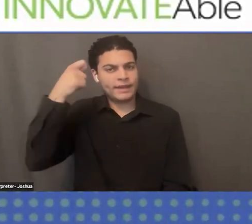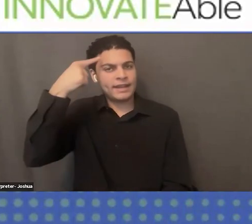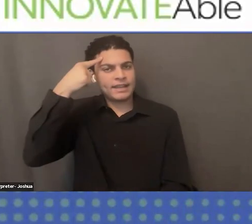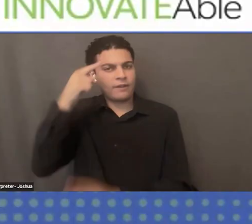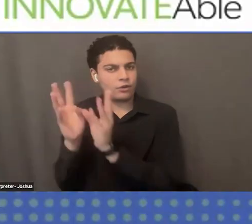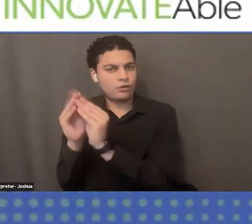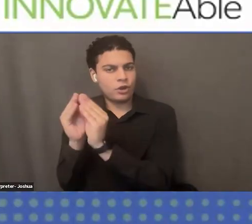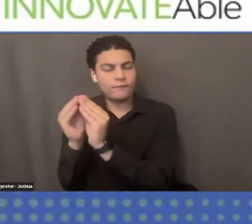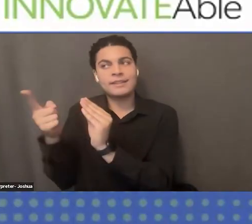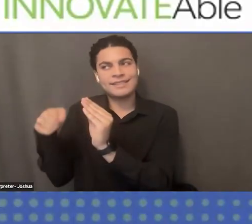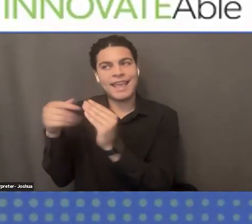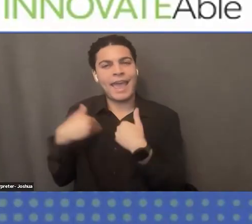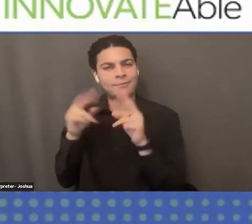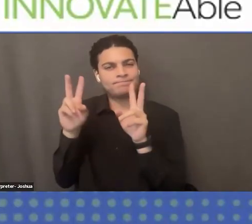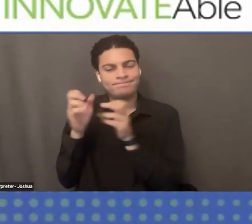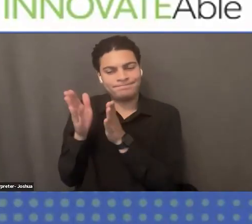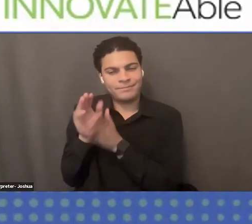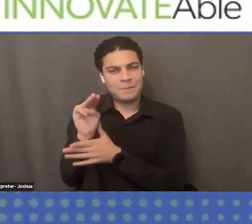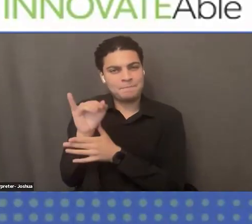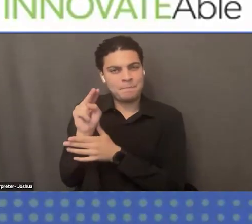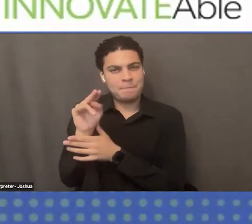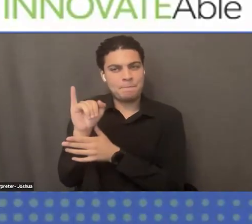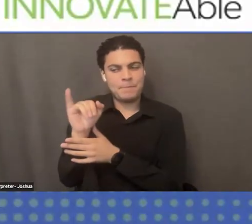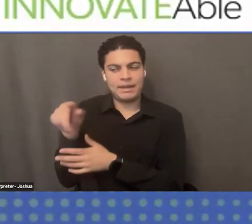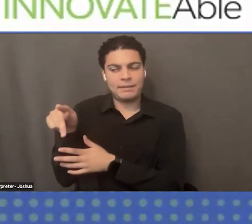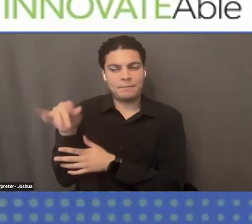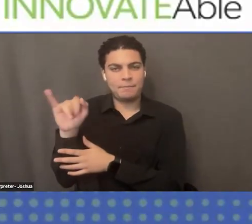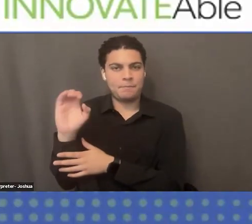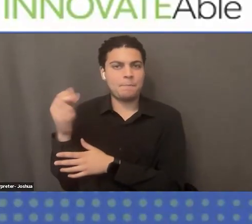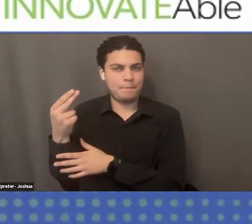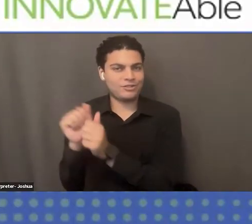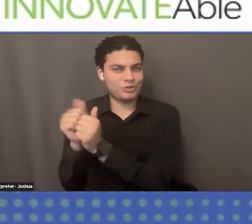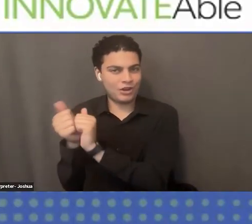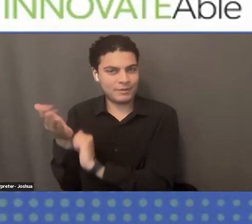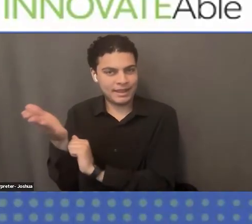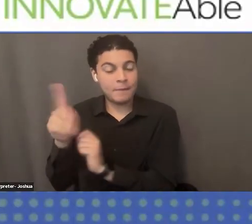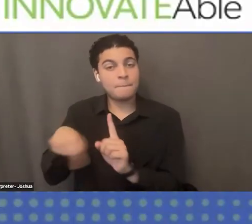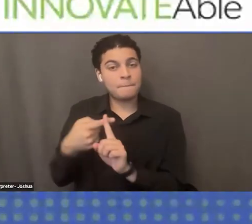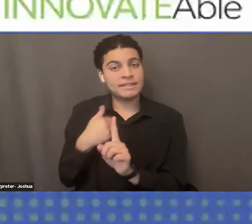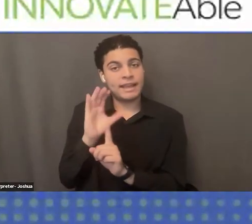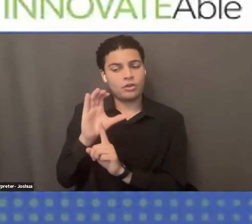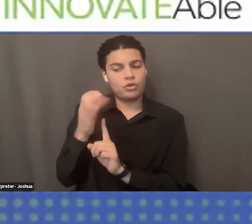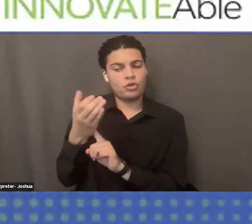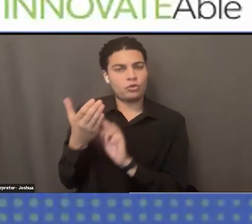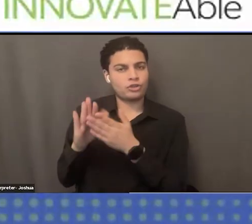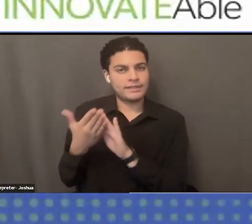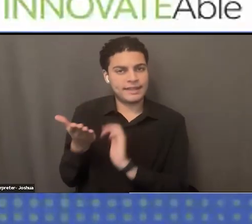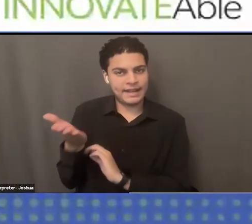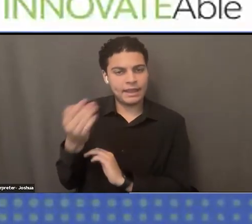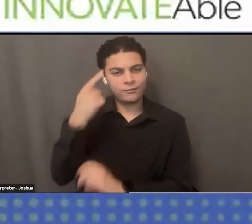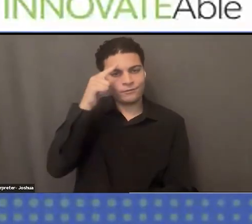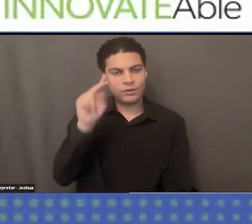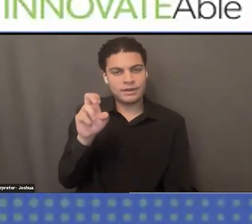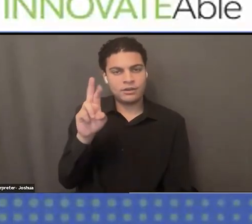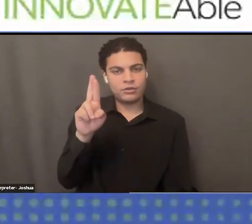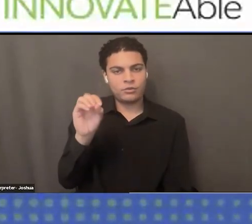we had also Culture City there, and Culture City is for neurodivergencies. They come in and help prepare a destination